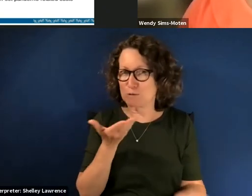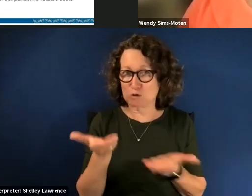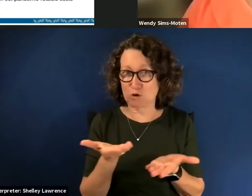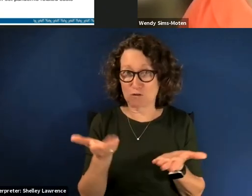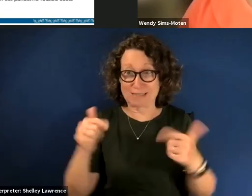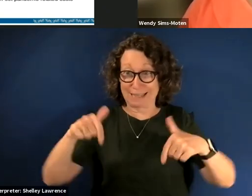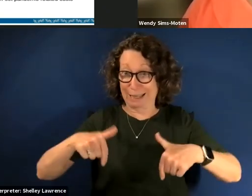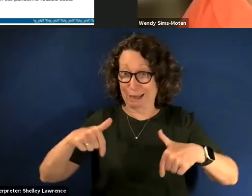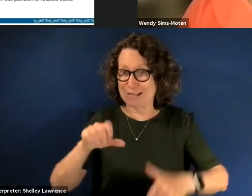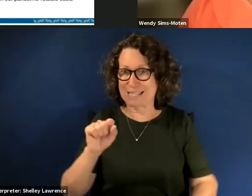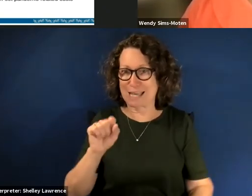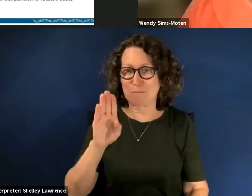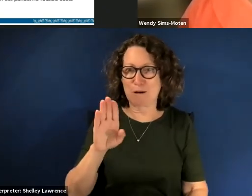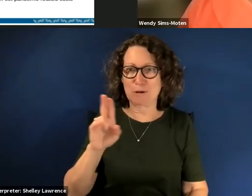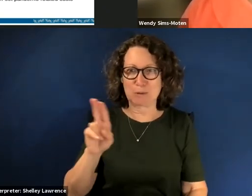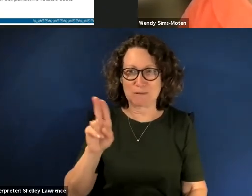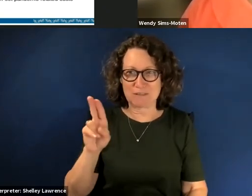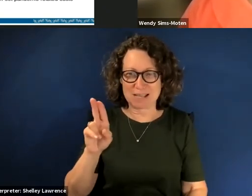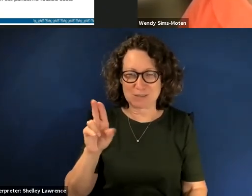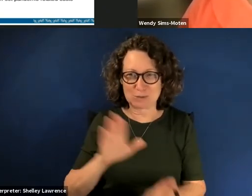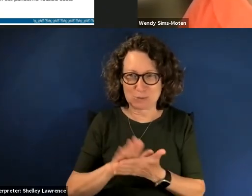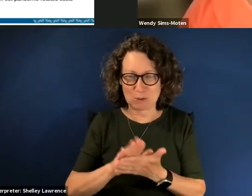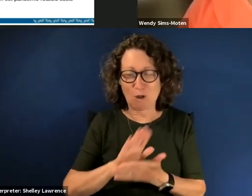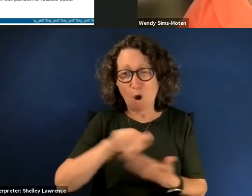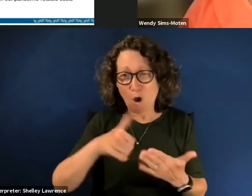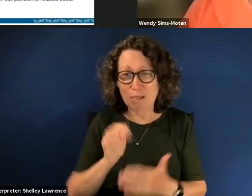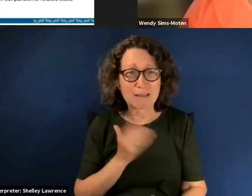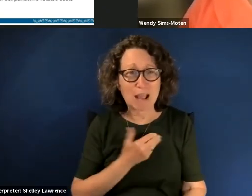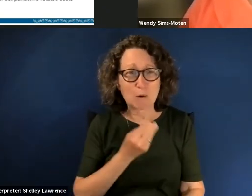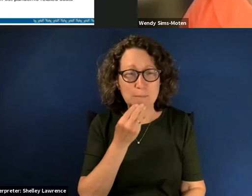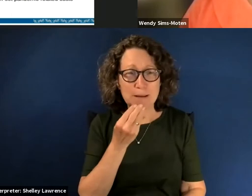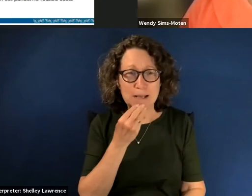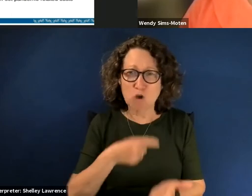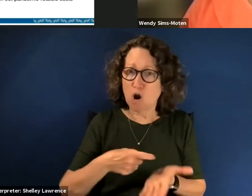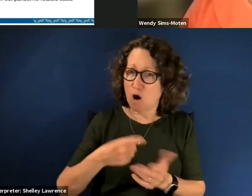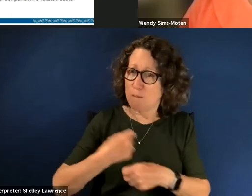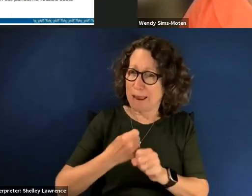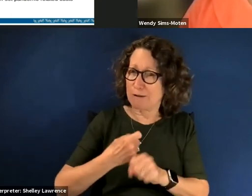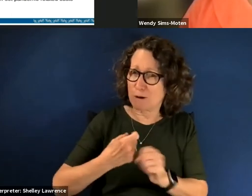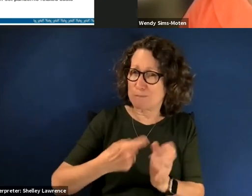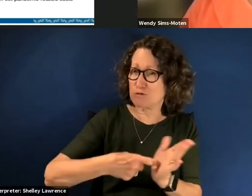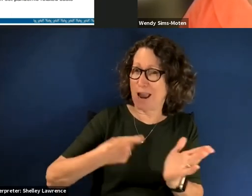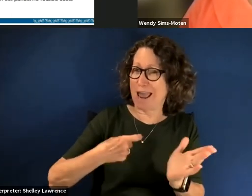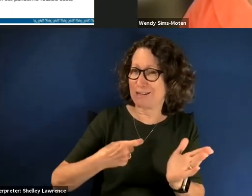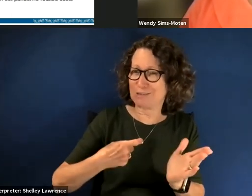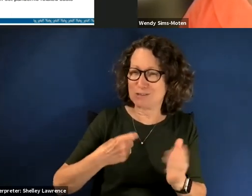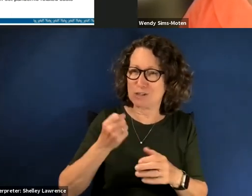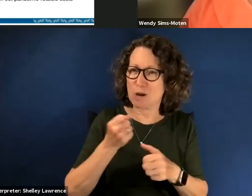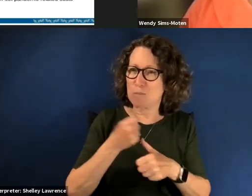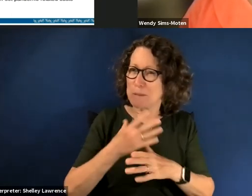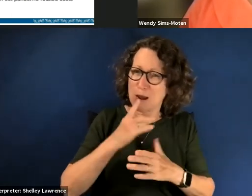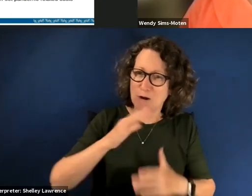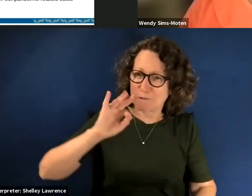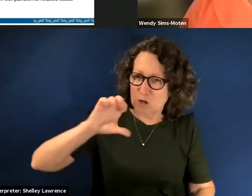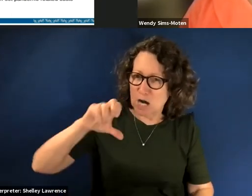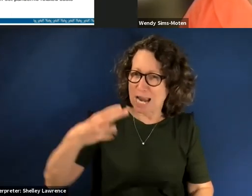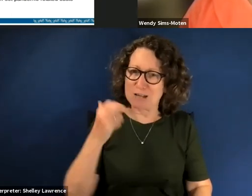at Santa Barbara Unified. All of our meals are, you know, scratch meals and prepared fresh every